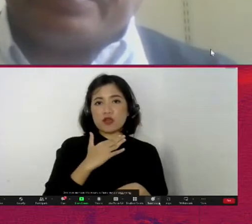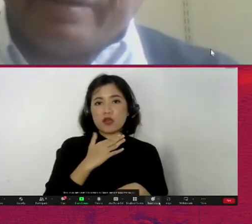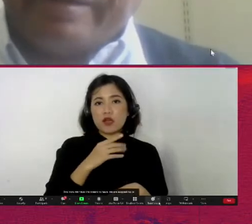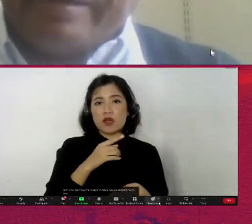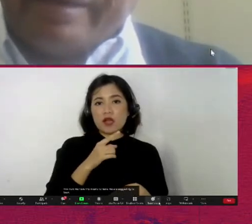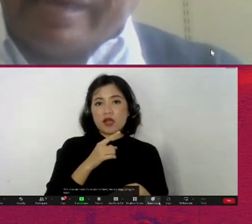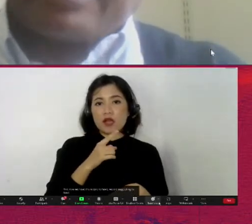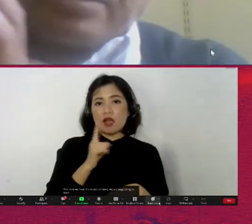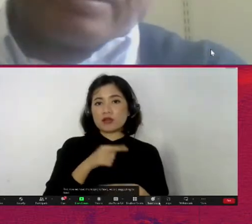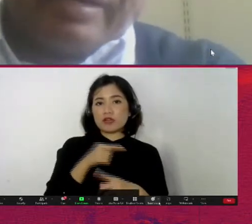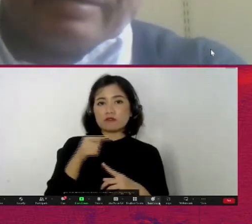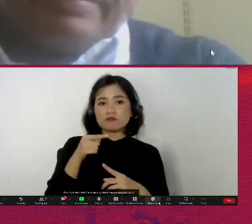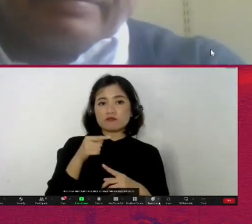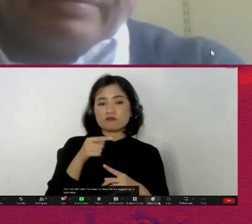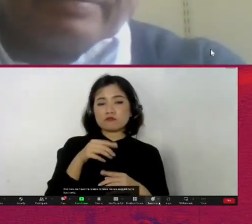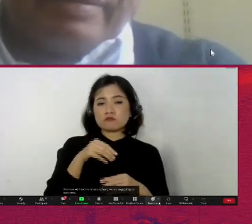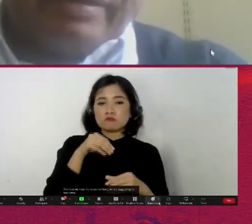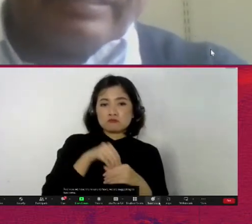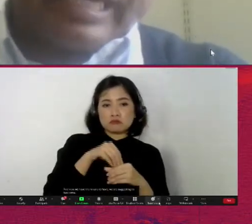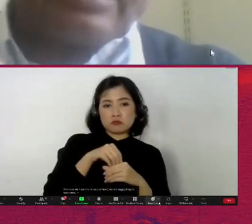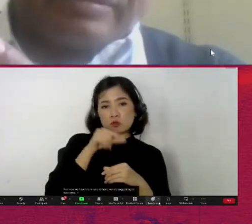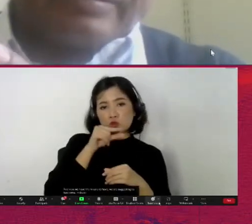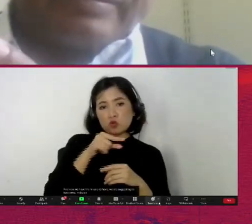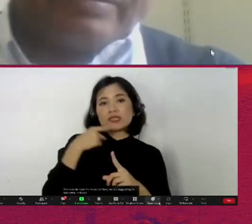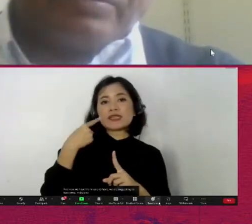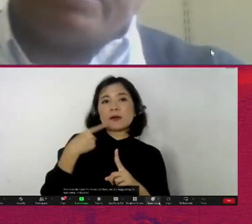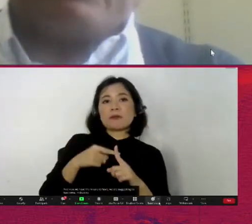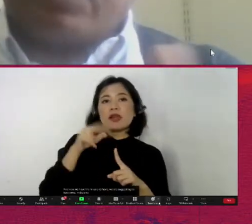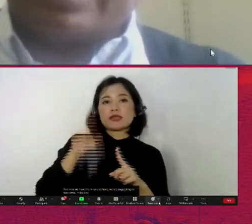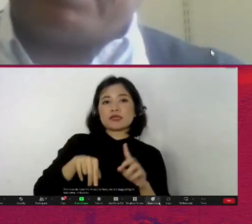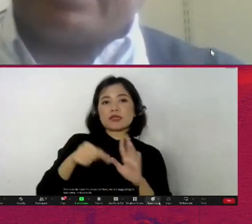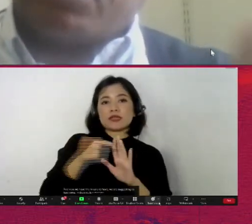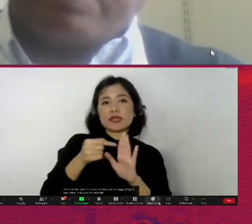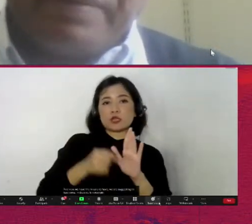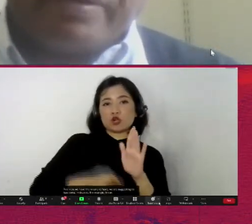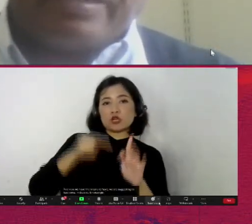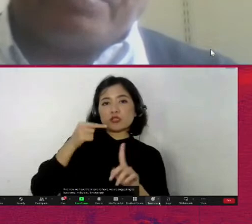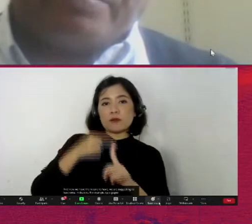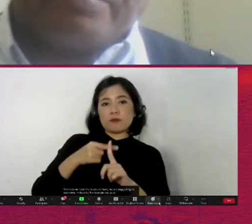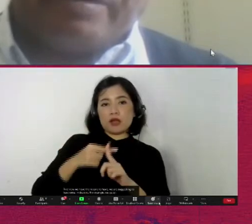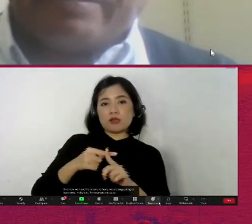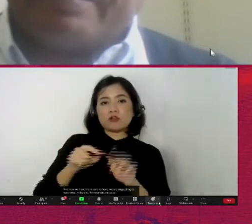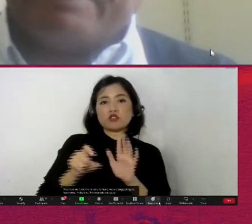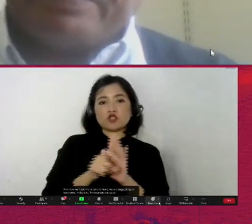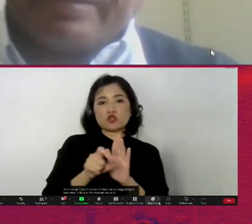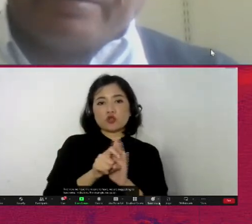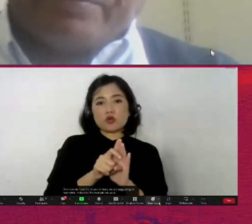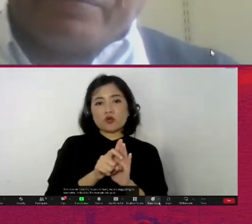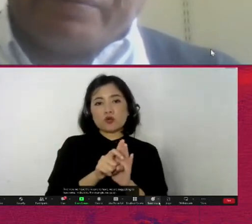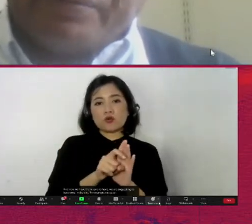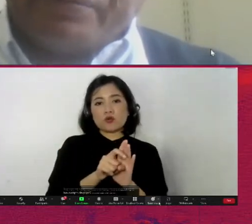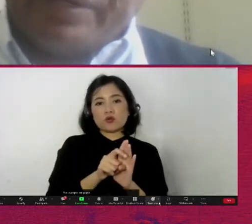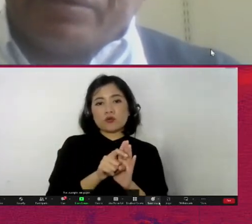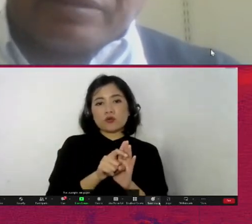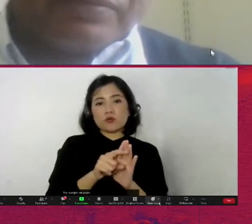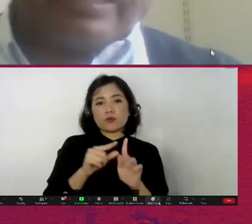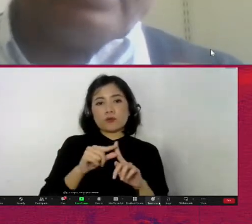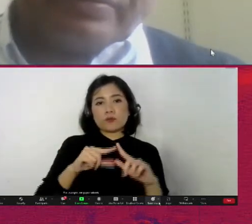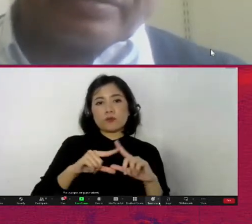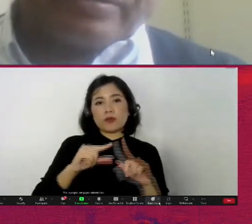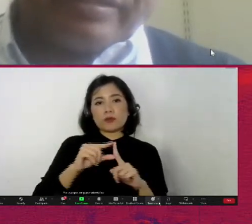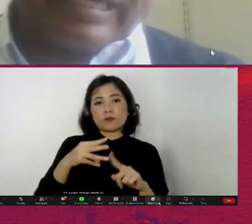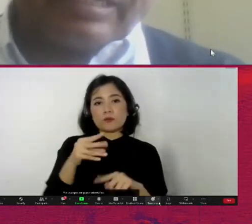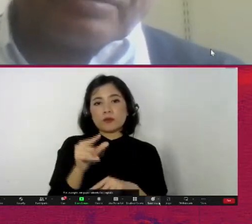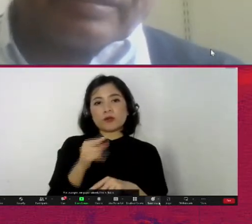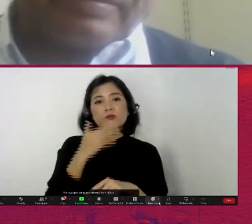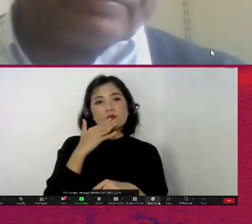to have extra indicators. For example, in our paper, we use